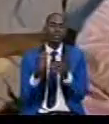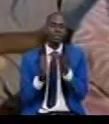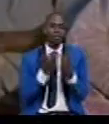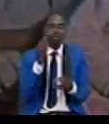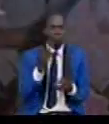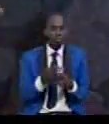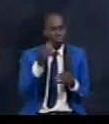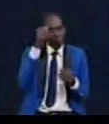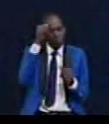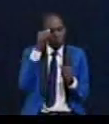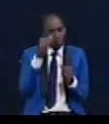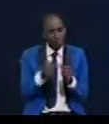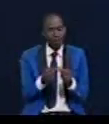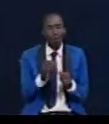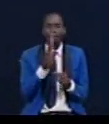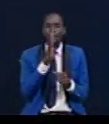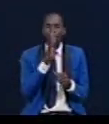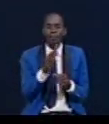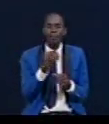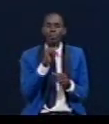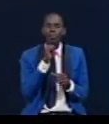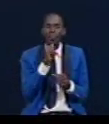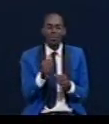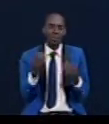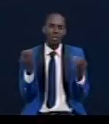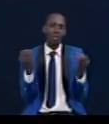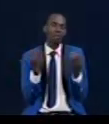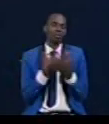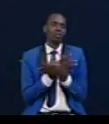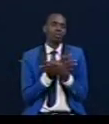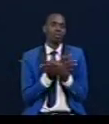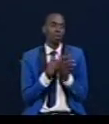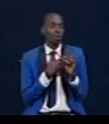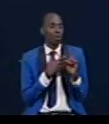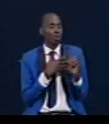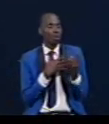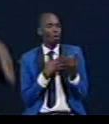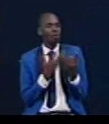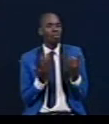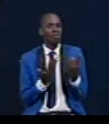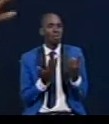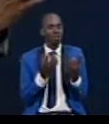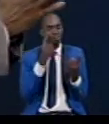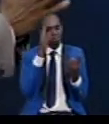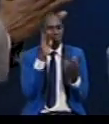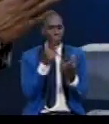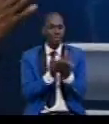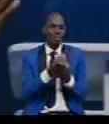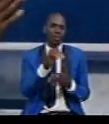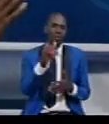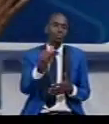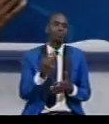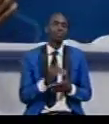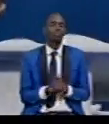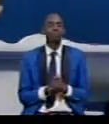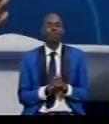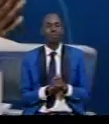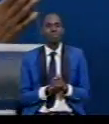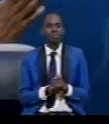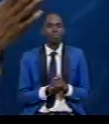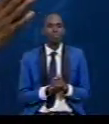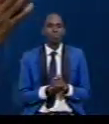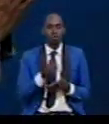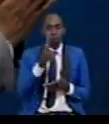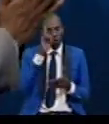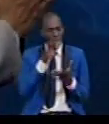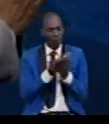afraid, only believe. Only believe. You believe Christ. You believe